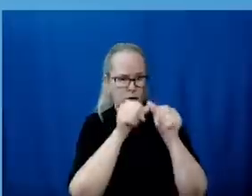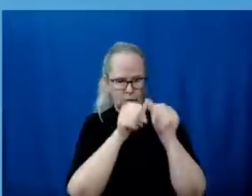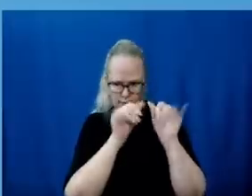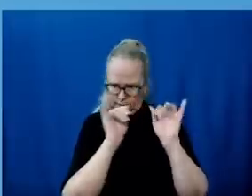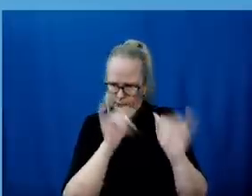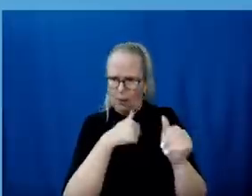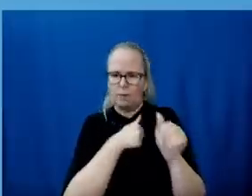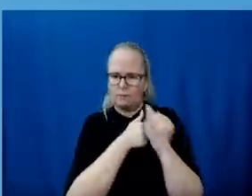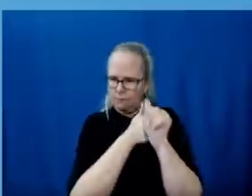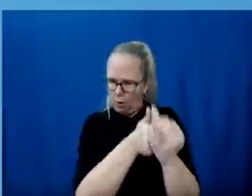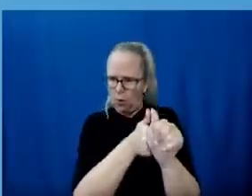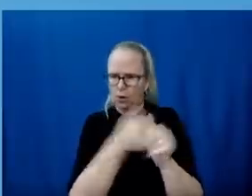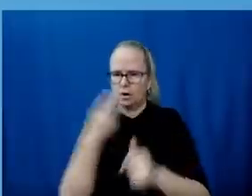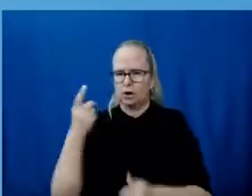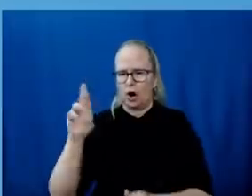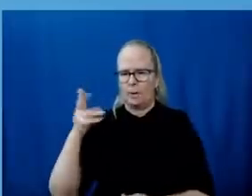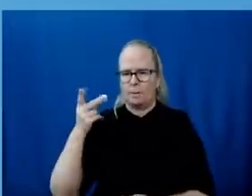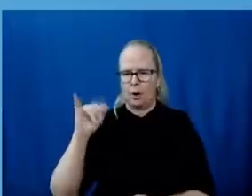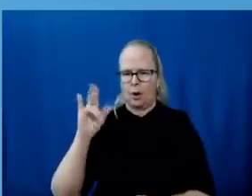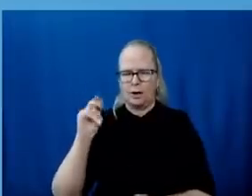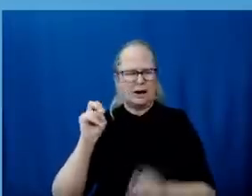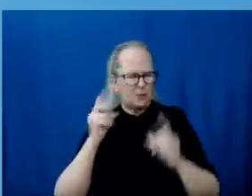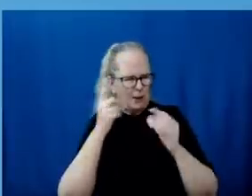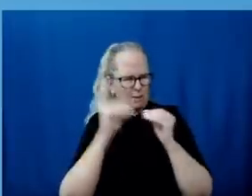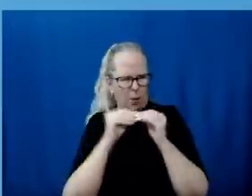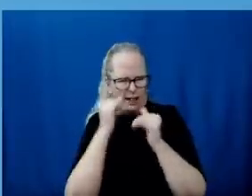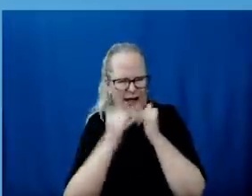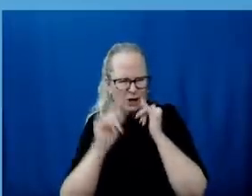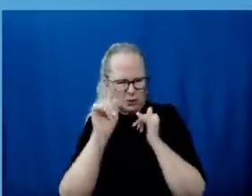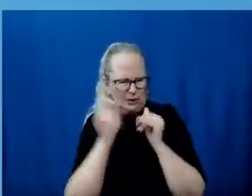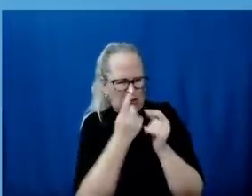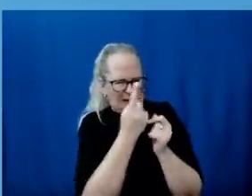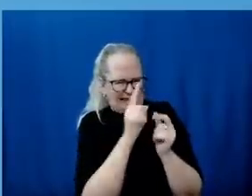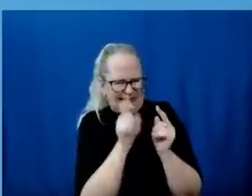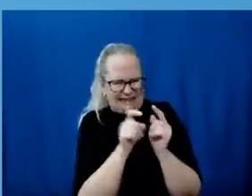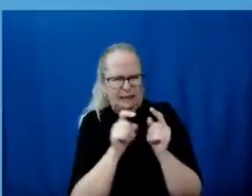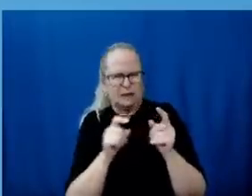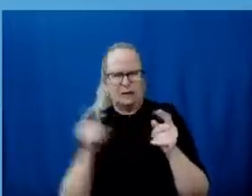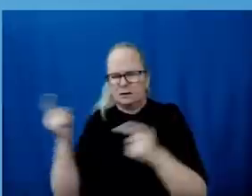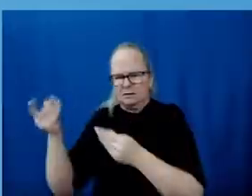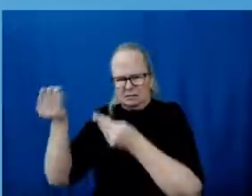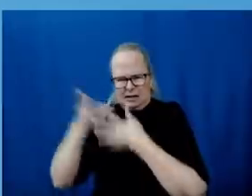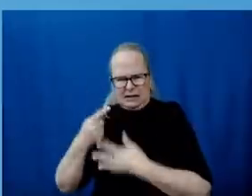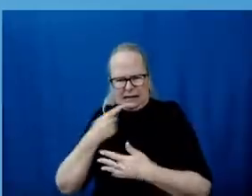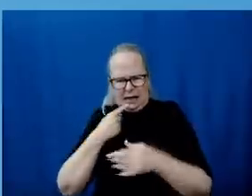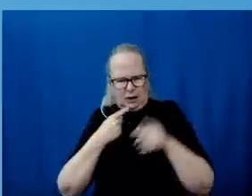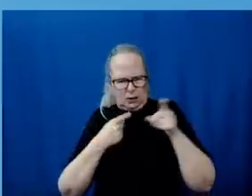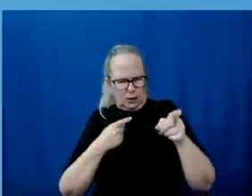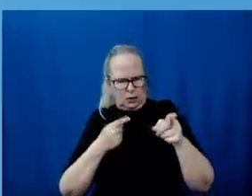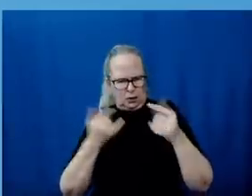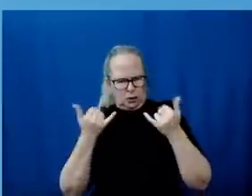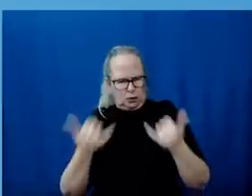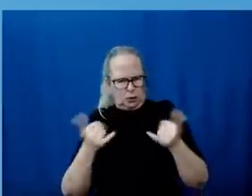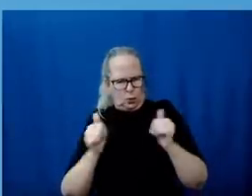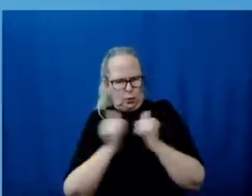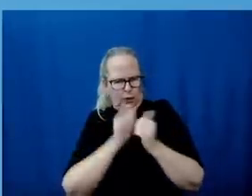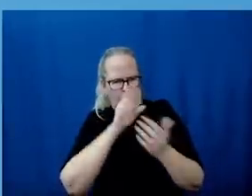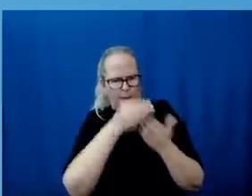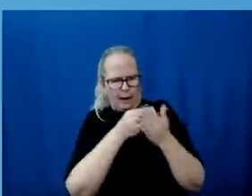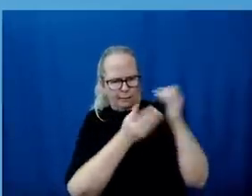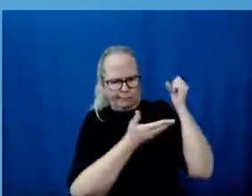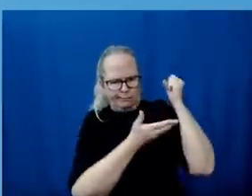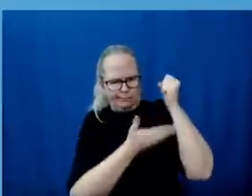the project as it's ongoing. Dr. Parkins, one quick last question, if you are allowed to say, how long are you